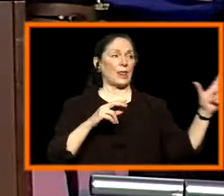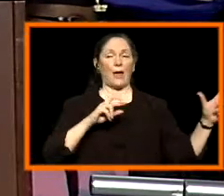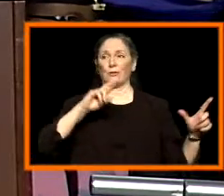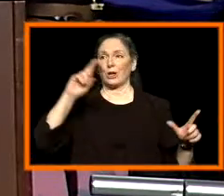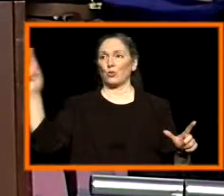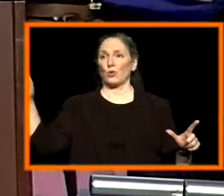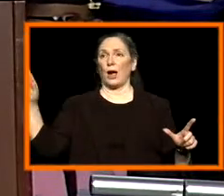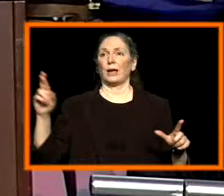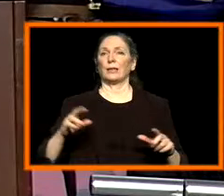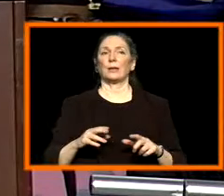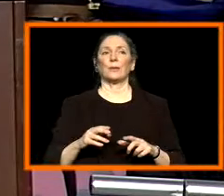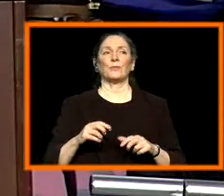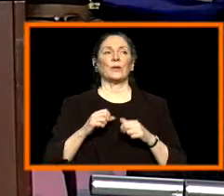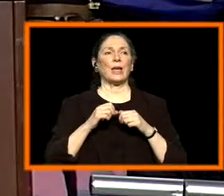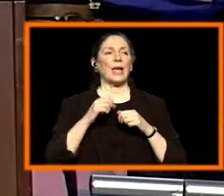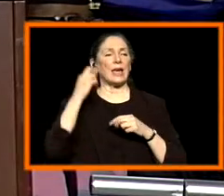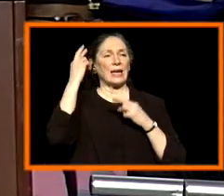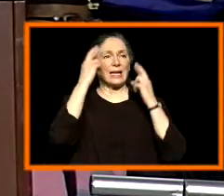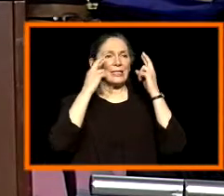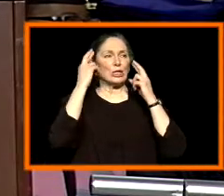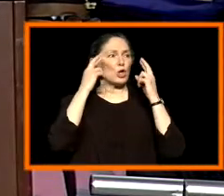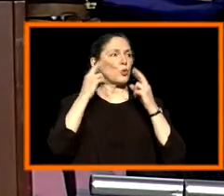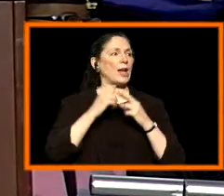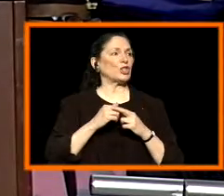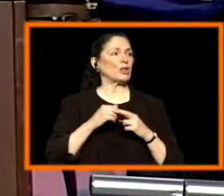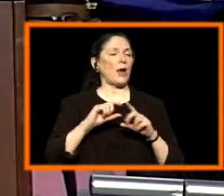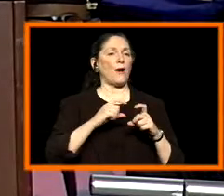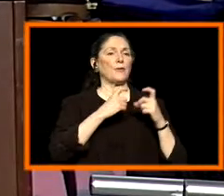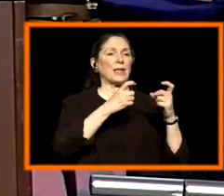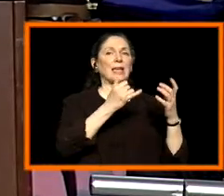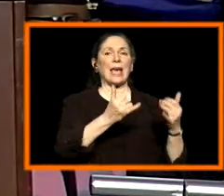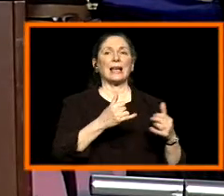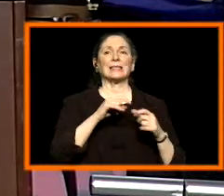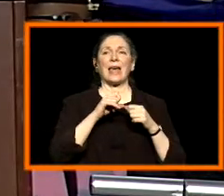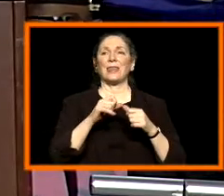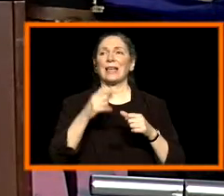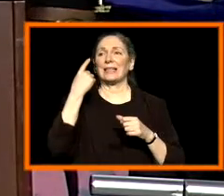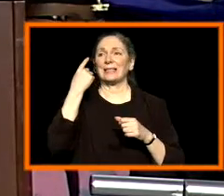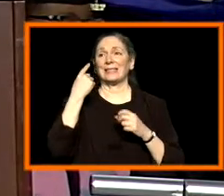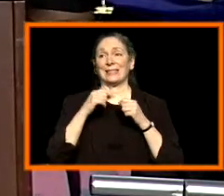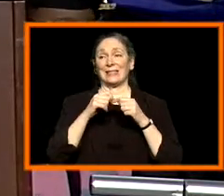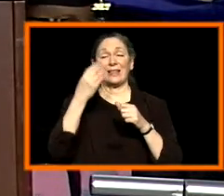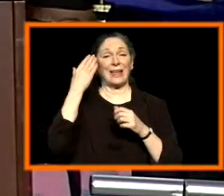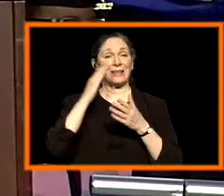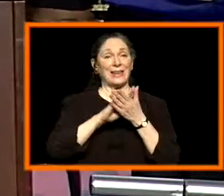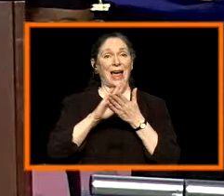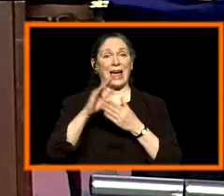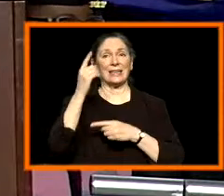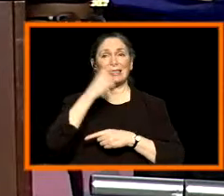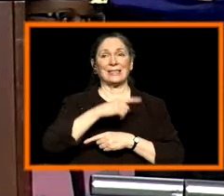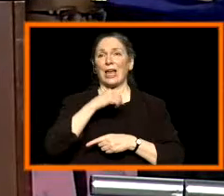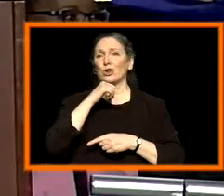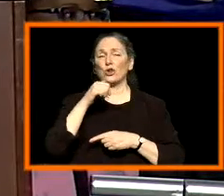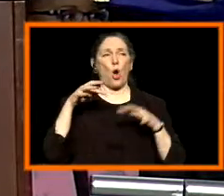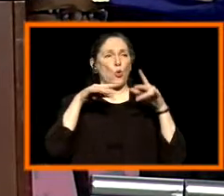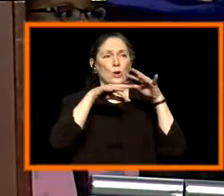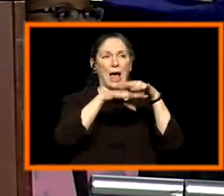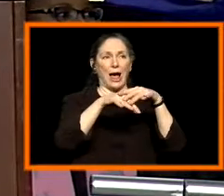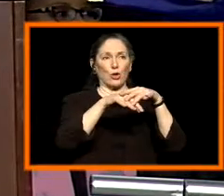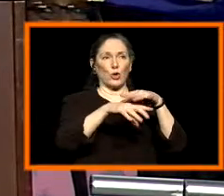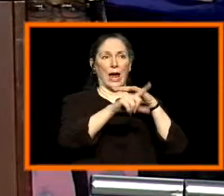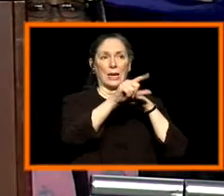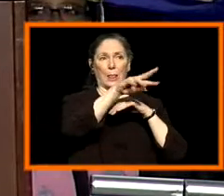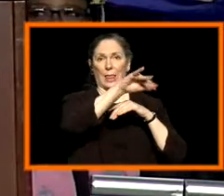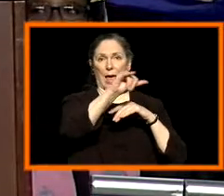and right. In consideration of guests, I think it's still a nice day outside. Please don't congregate in the lobby,